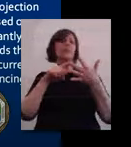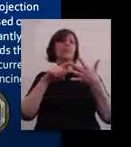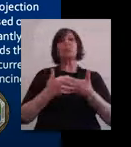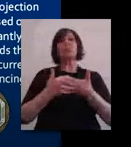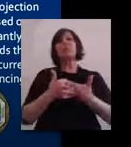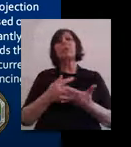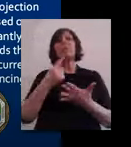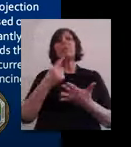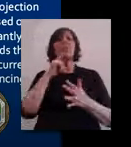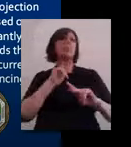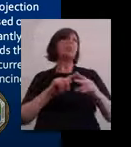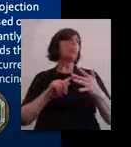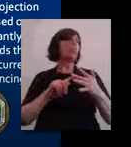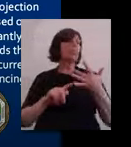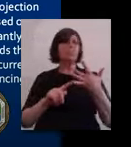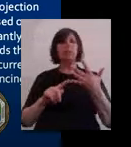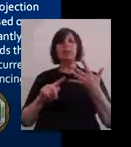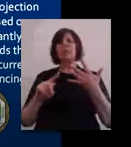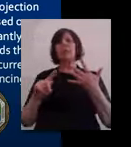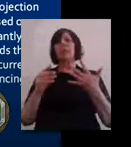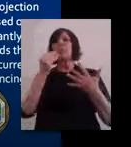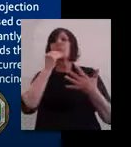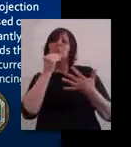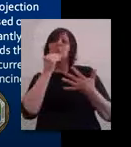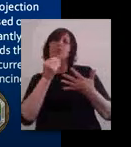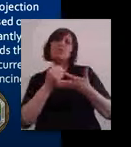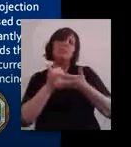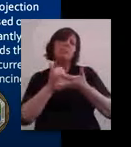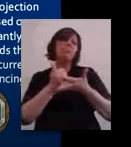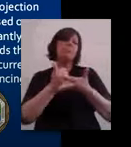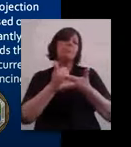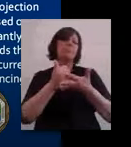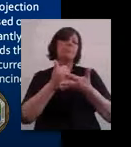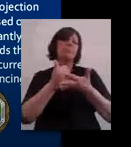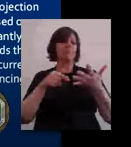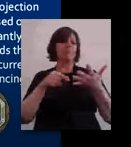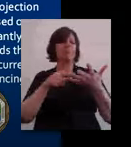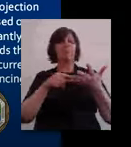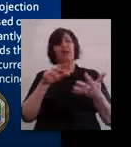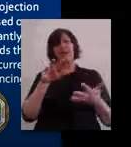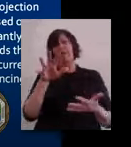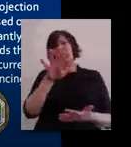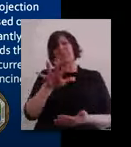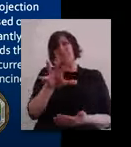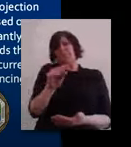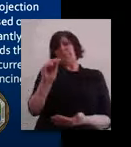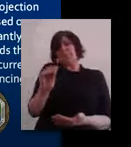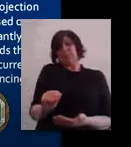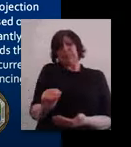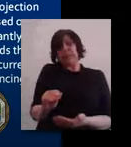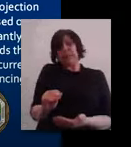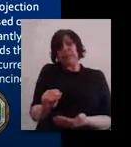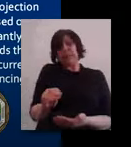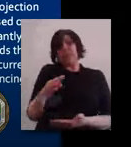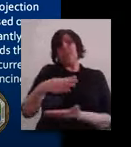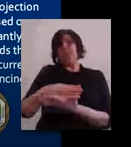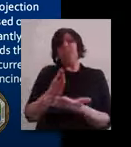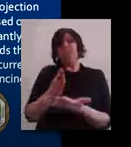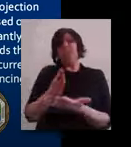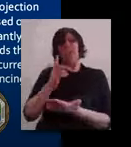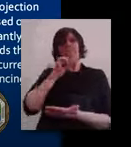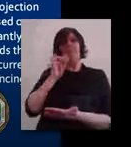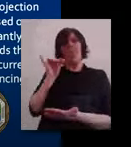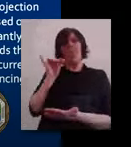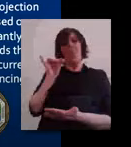the supplemental nutrition assistance program, roughly 50% of those of our budget goes to those programs. And what